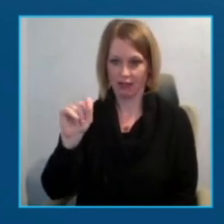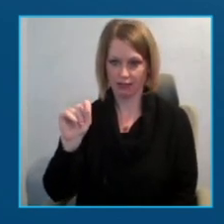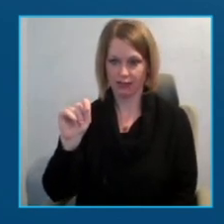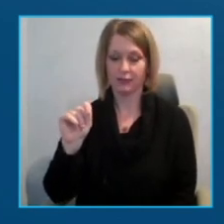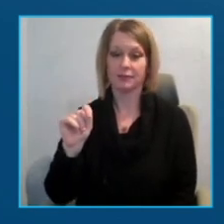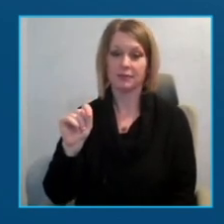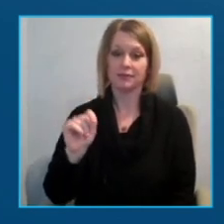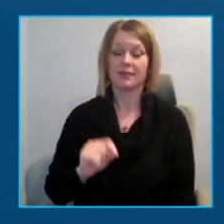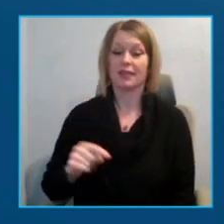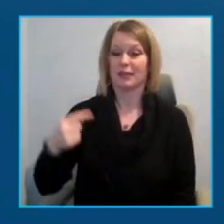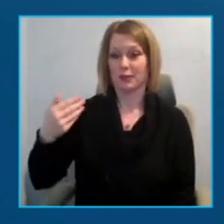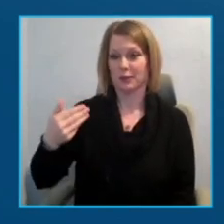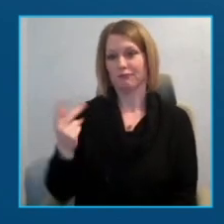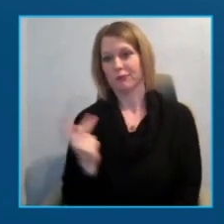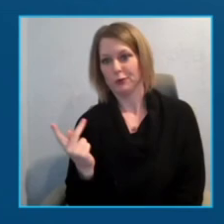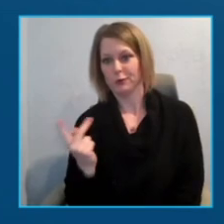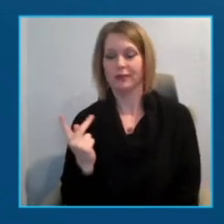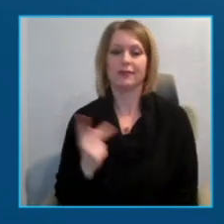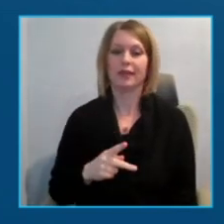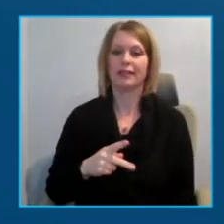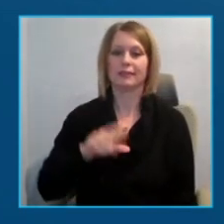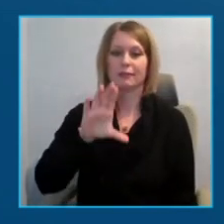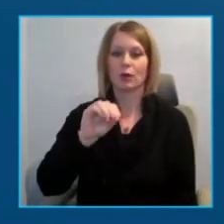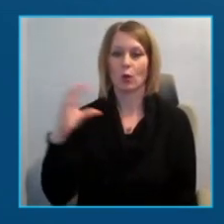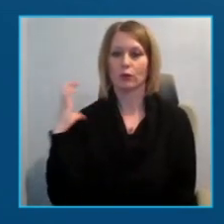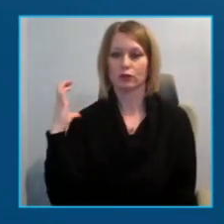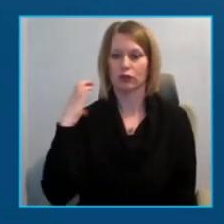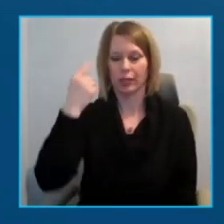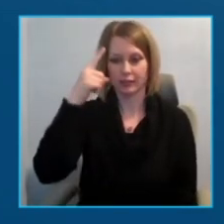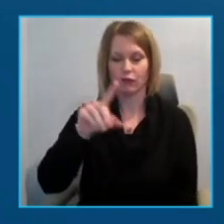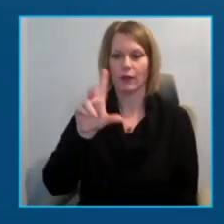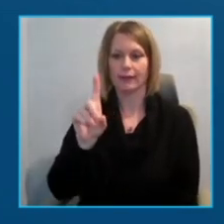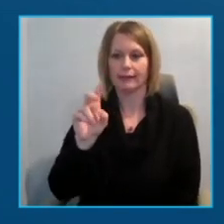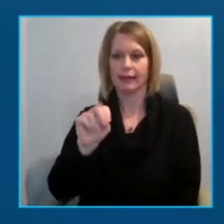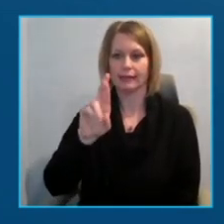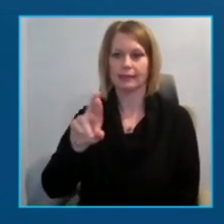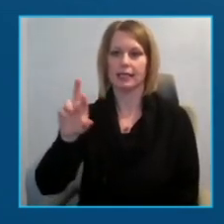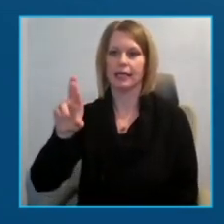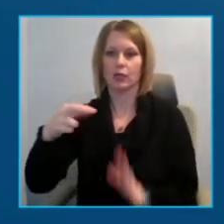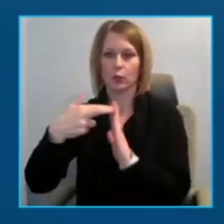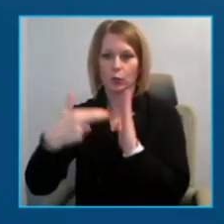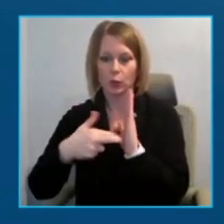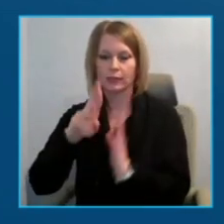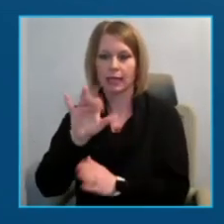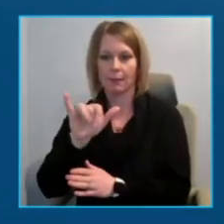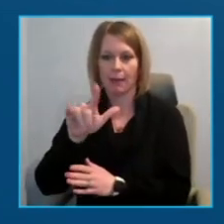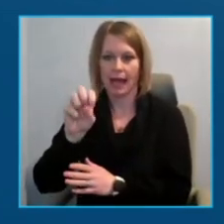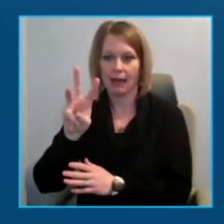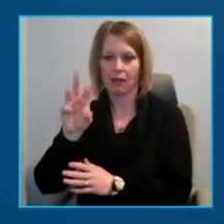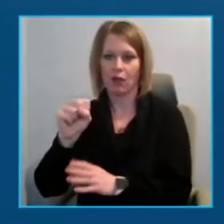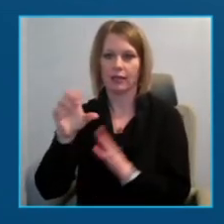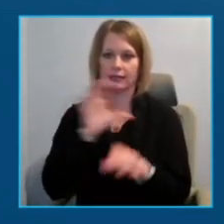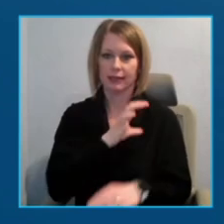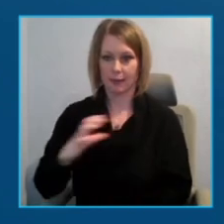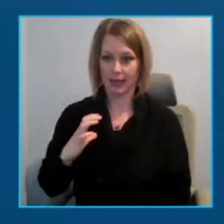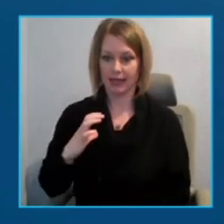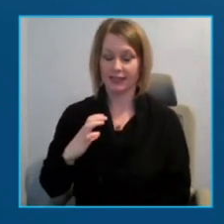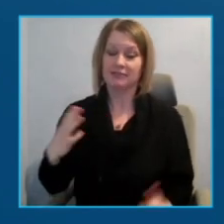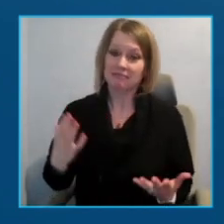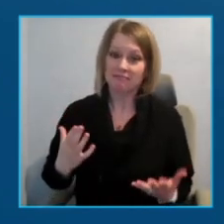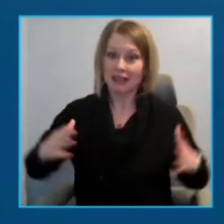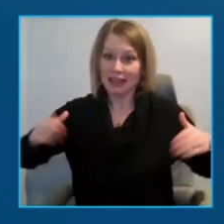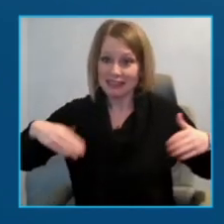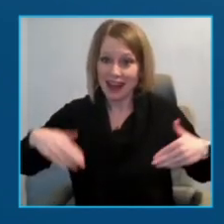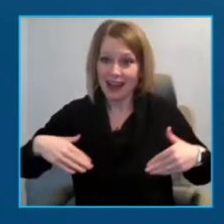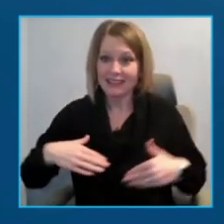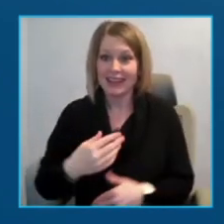the DNC Rules and Bylaws Committee. For anybody we haven't had a chance to say Happy New Year to, Happy New